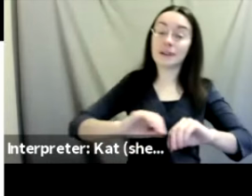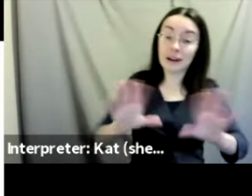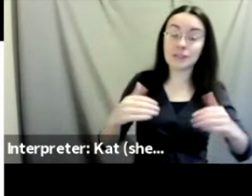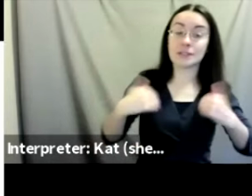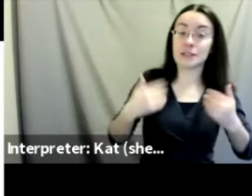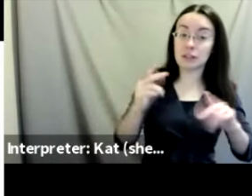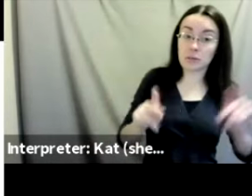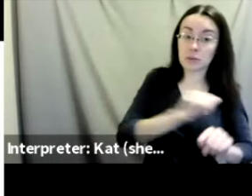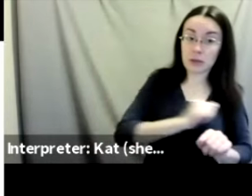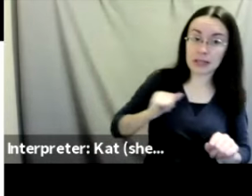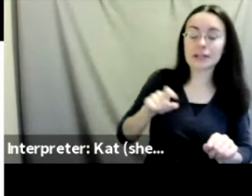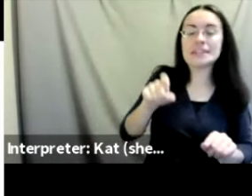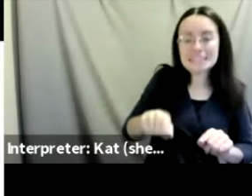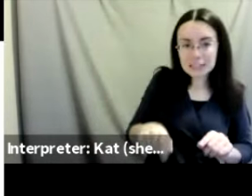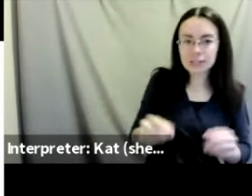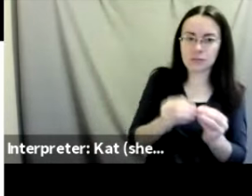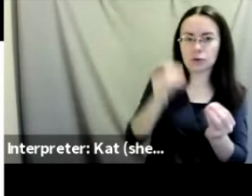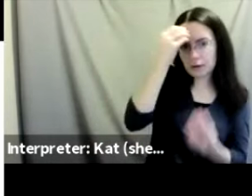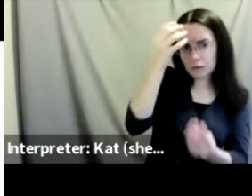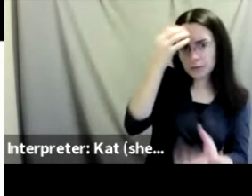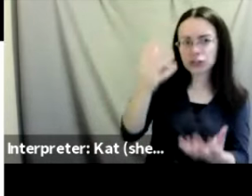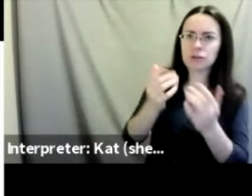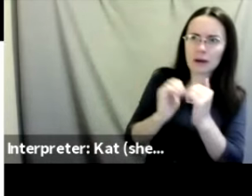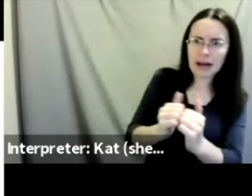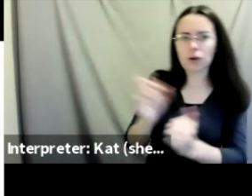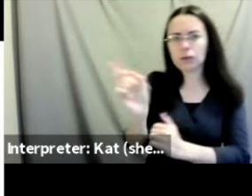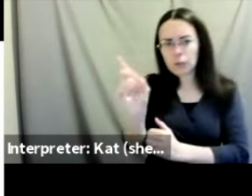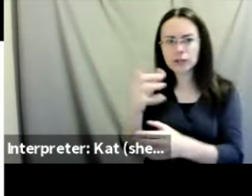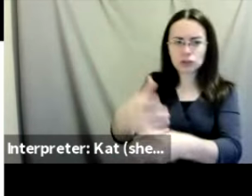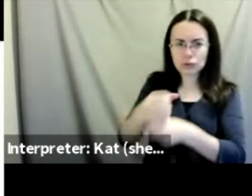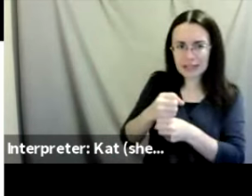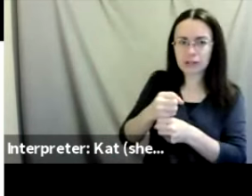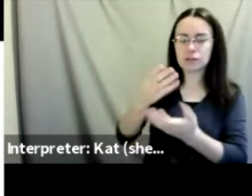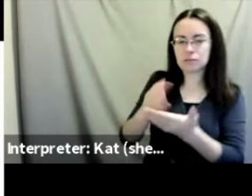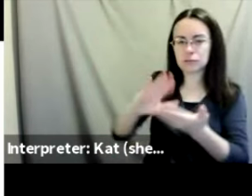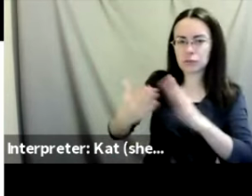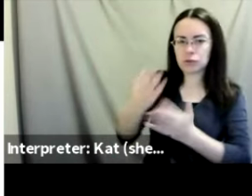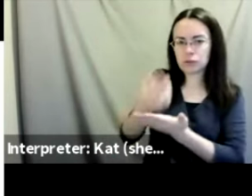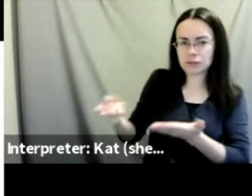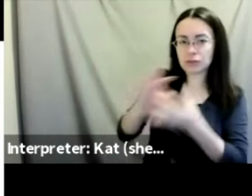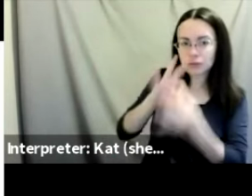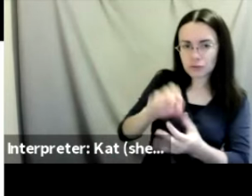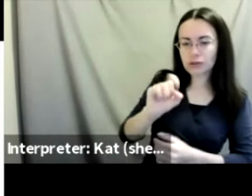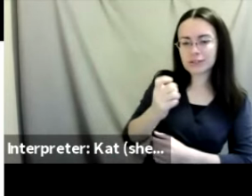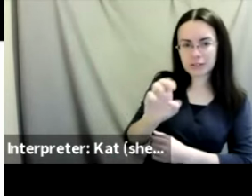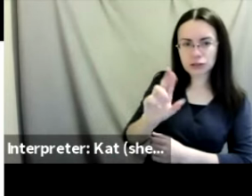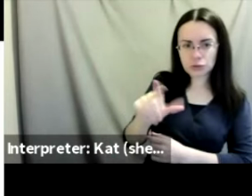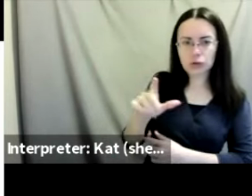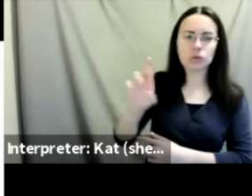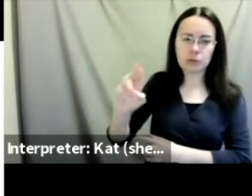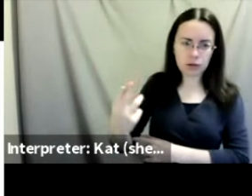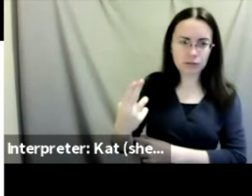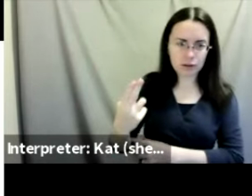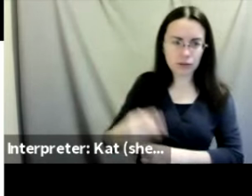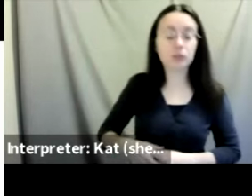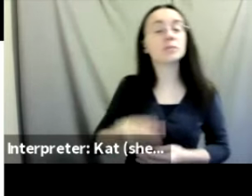how and where to access community resources for sexual and reproductive health services and education. Schools have the opportunity to supplement sex